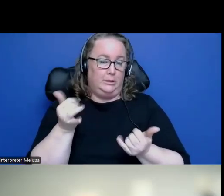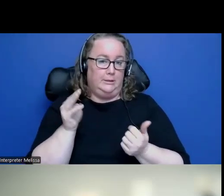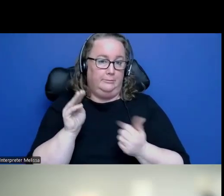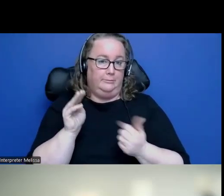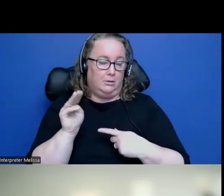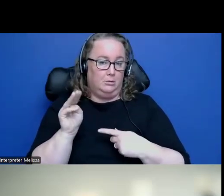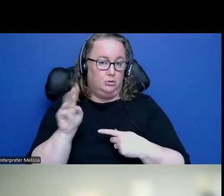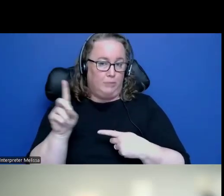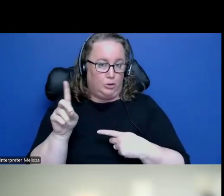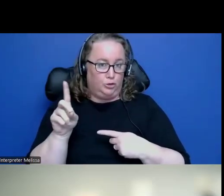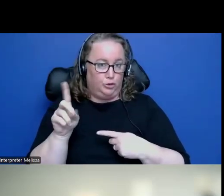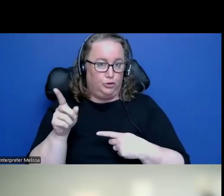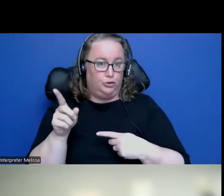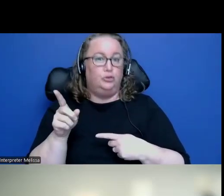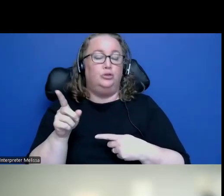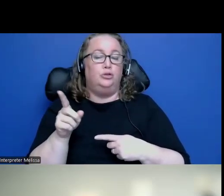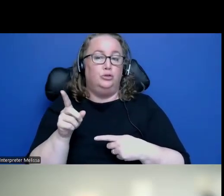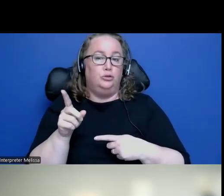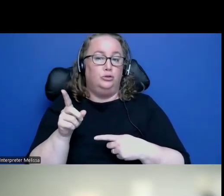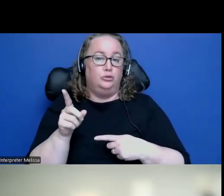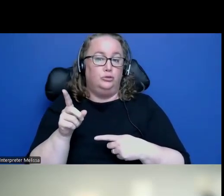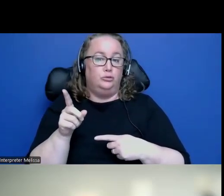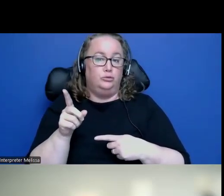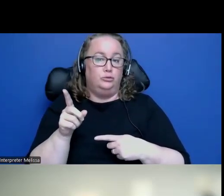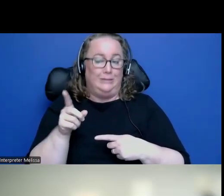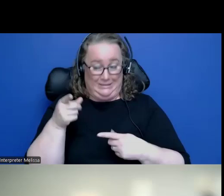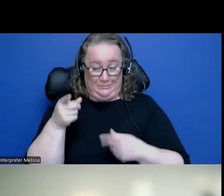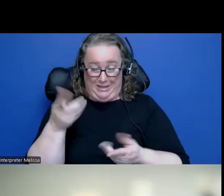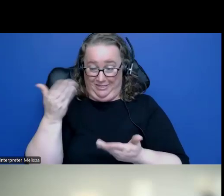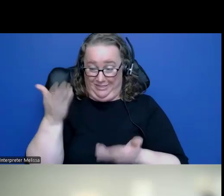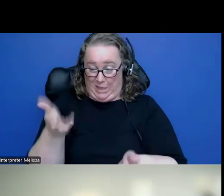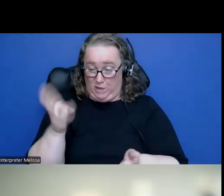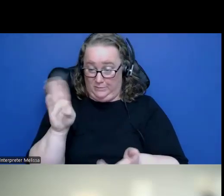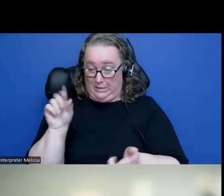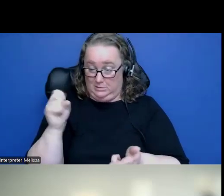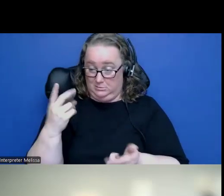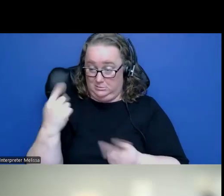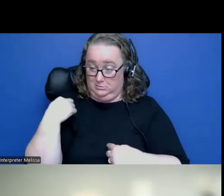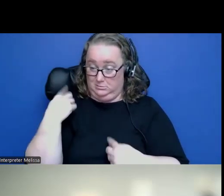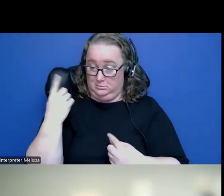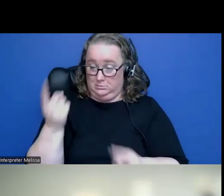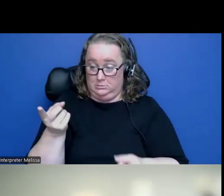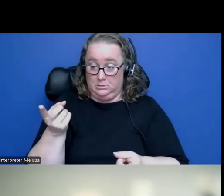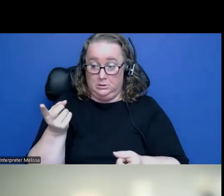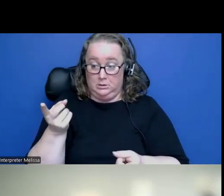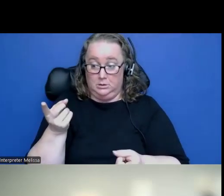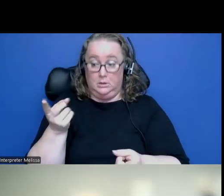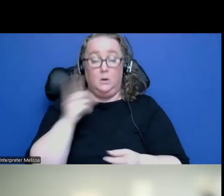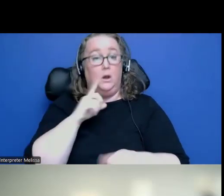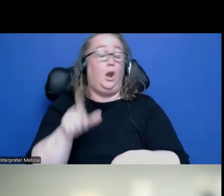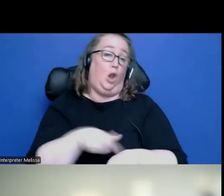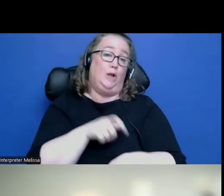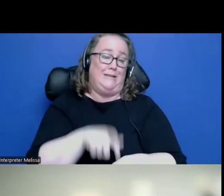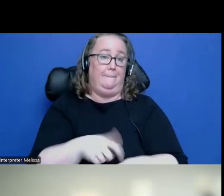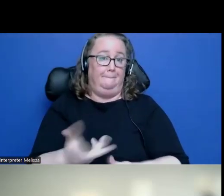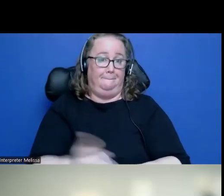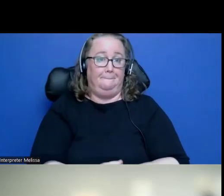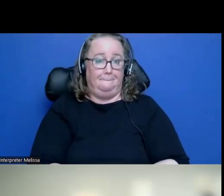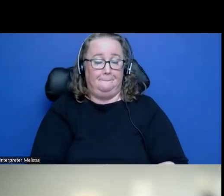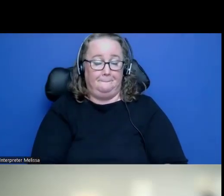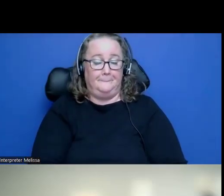director has been at Bridgewater State Hospital for a very long time.